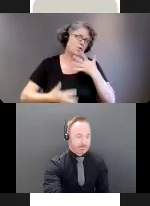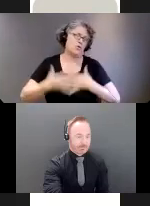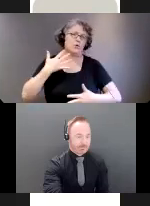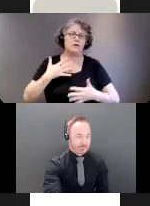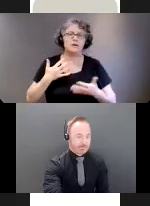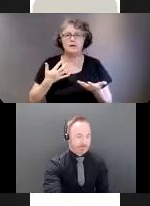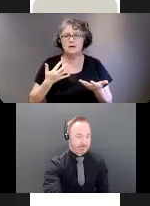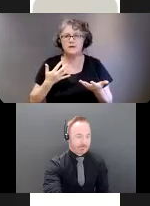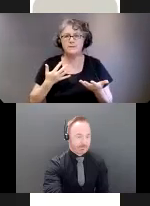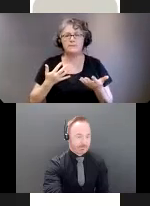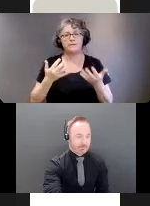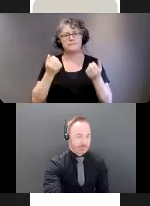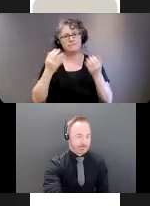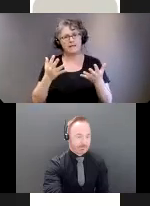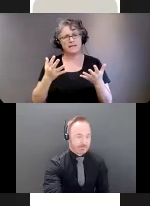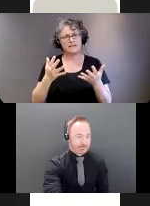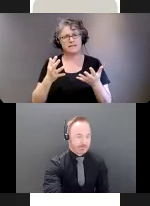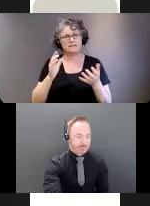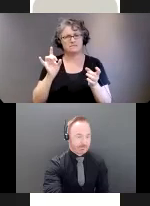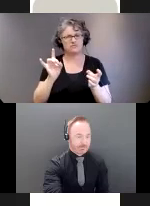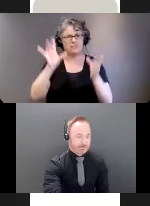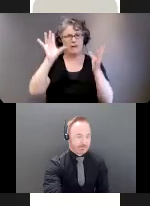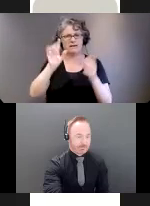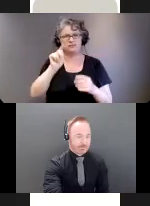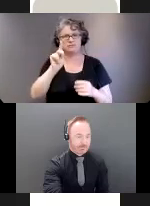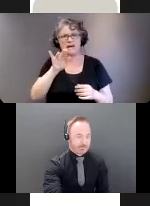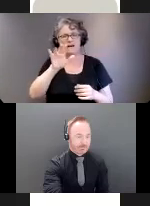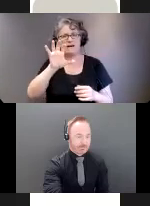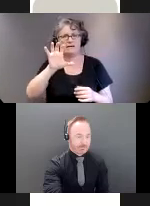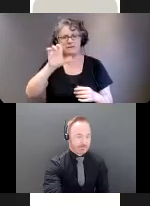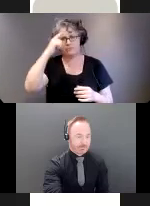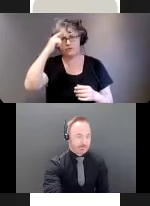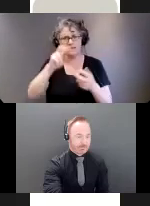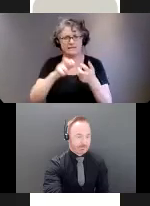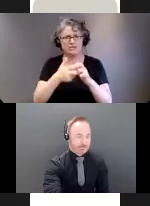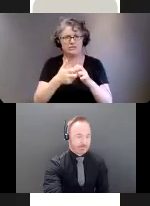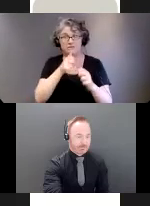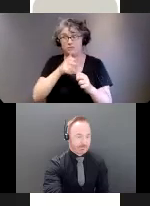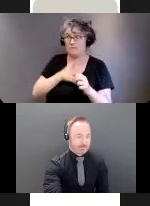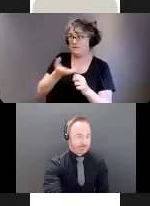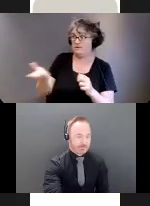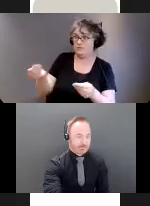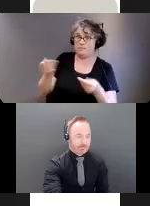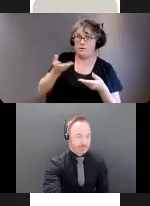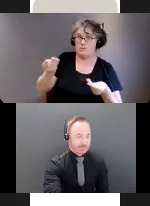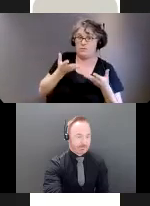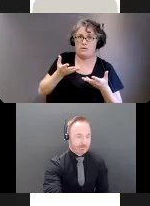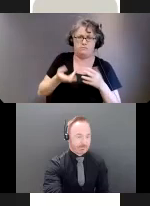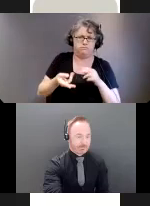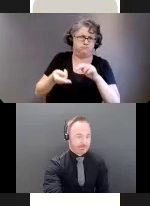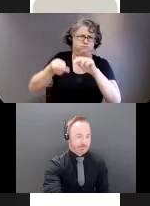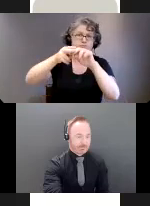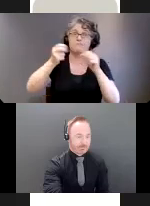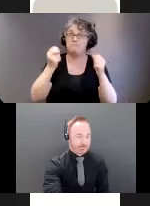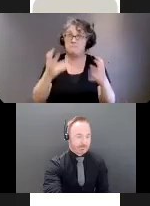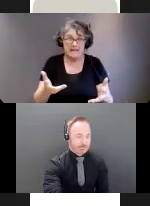of traumatic brain injuries reported by women are going up. We know that there's likely a lot that are never identified, that are